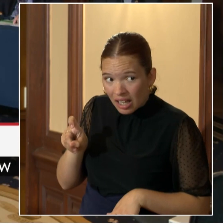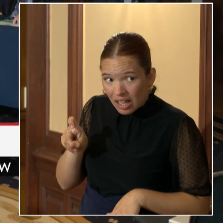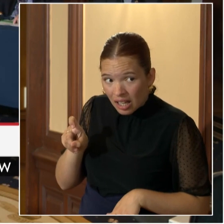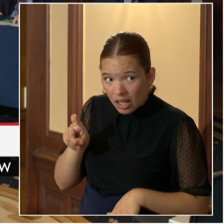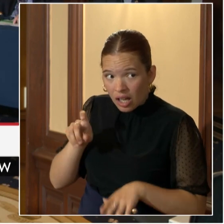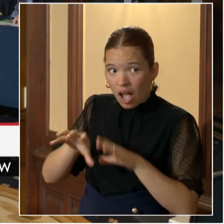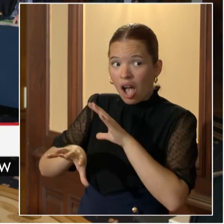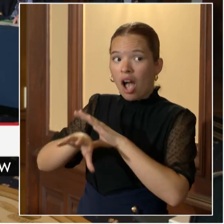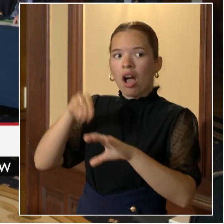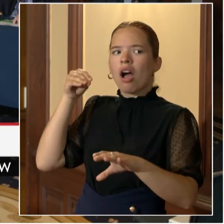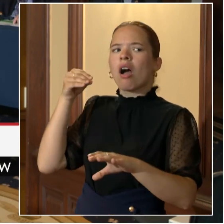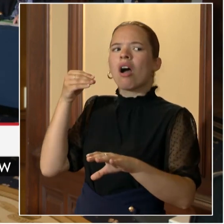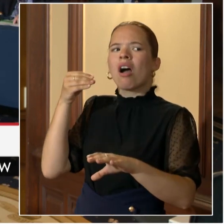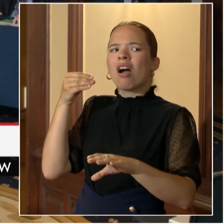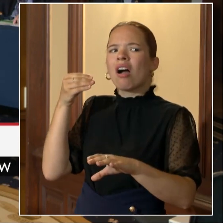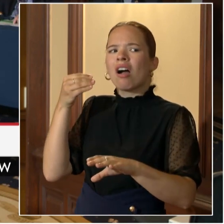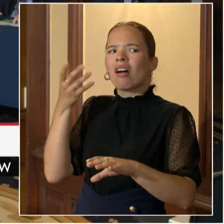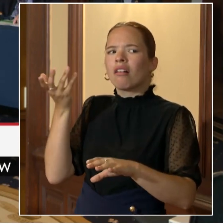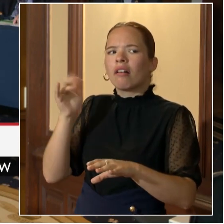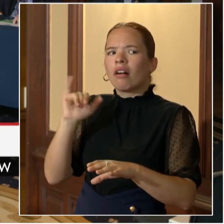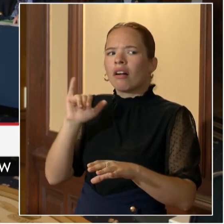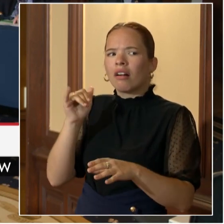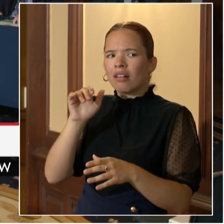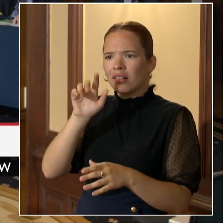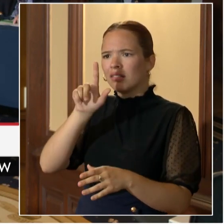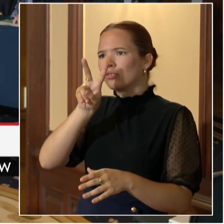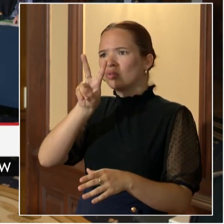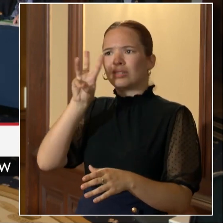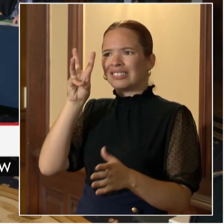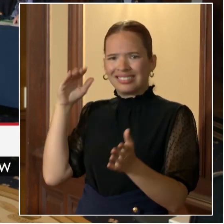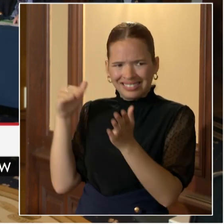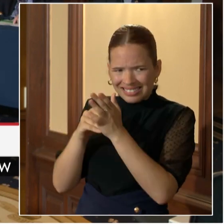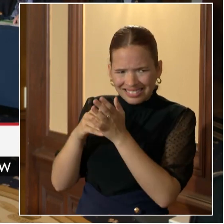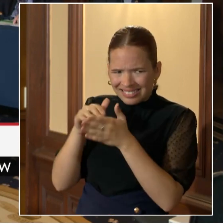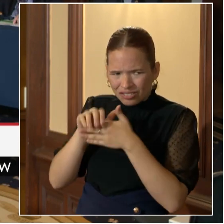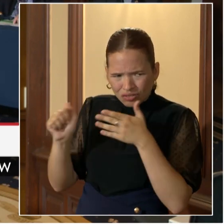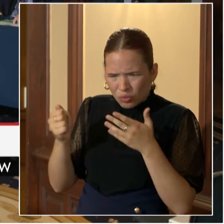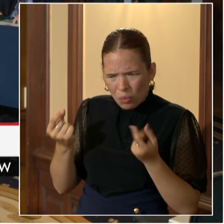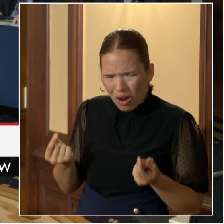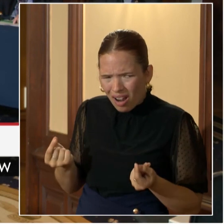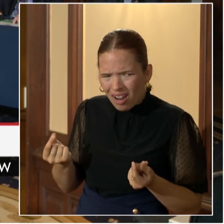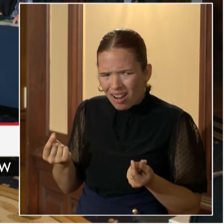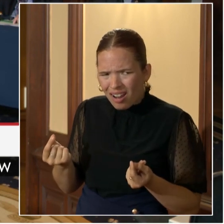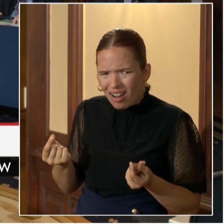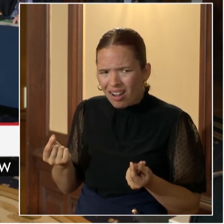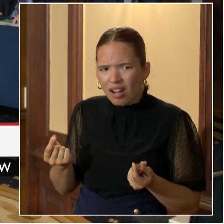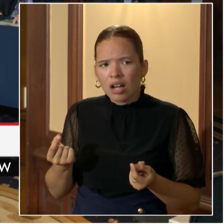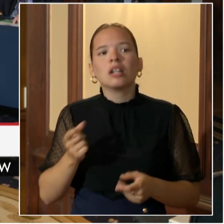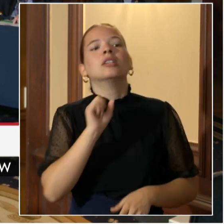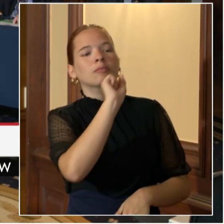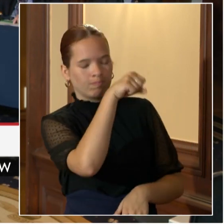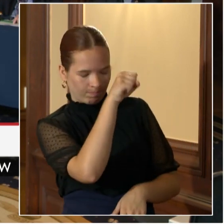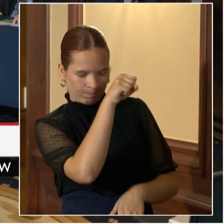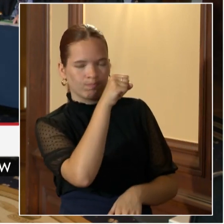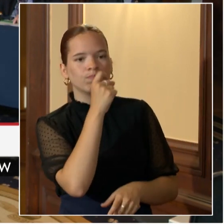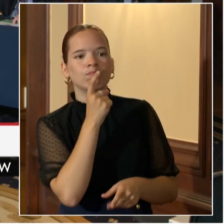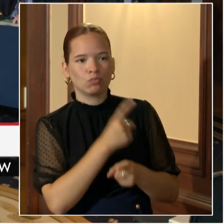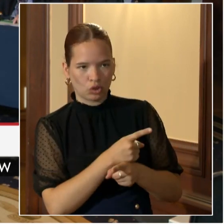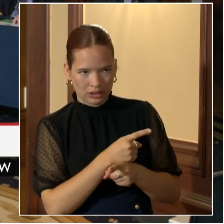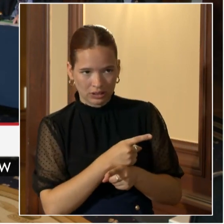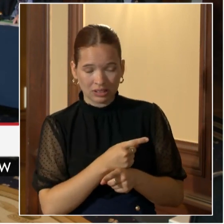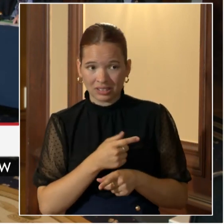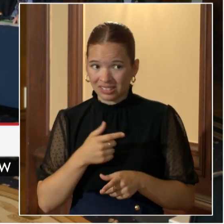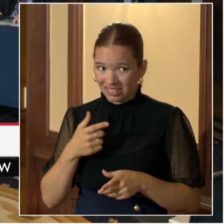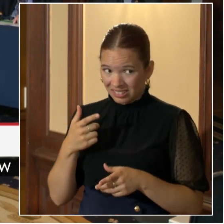$162,000. Yes. One of them is an executive director for the commission, Yes. and then the second one is, the others are all part-time?